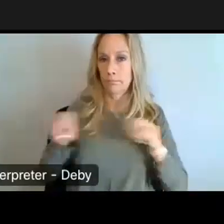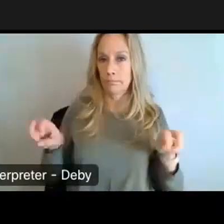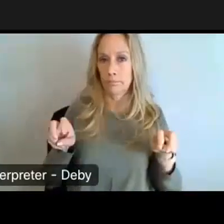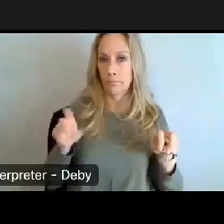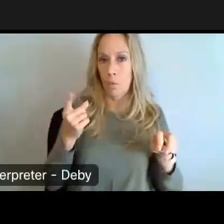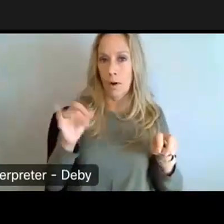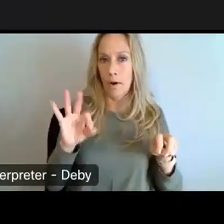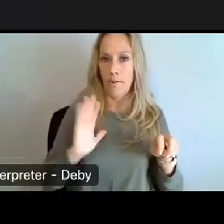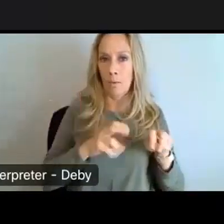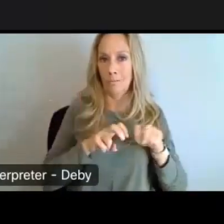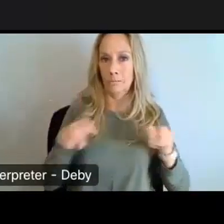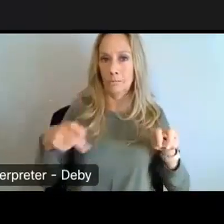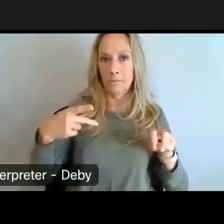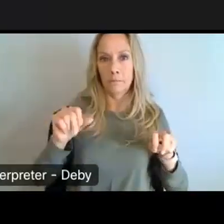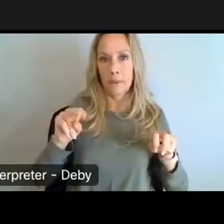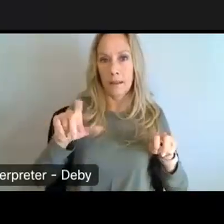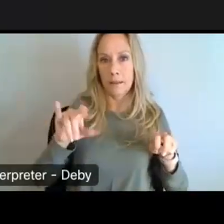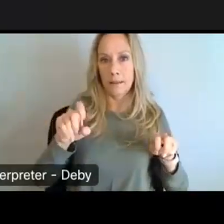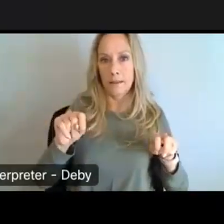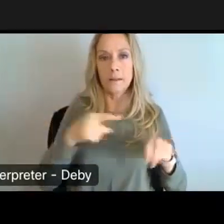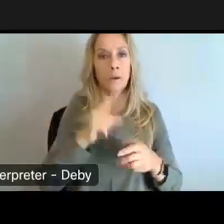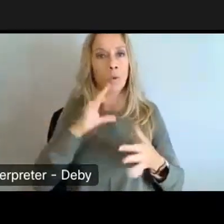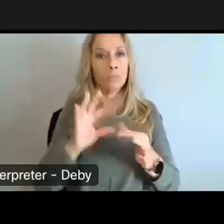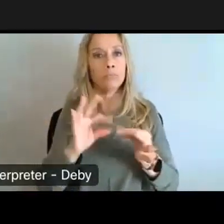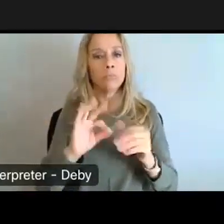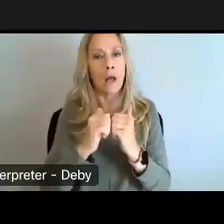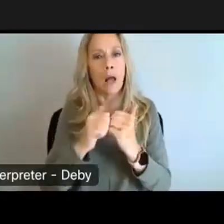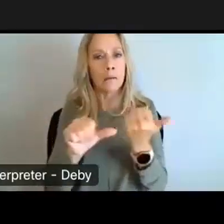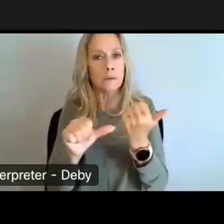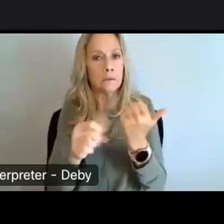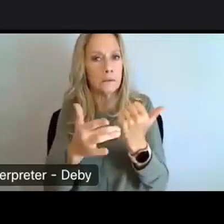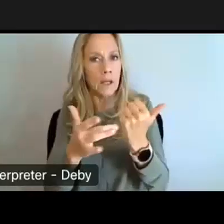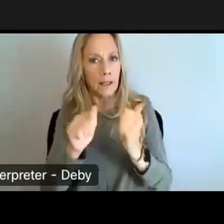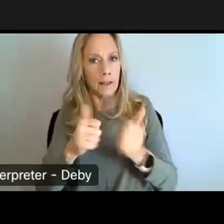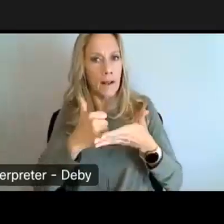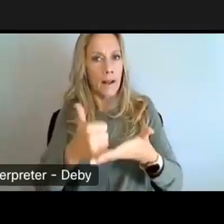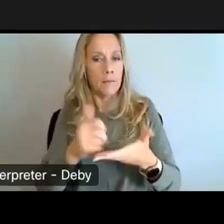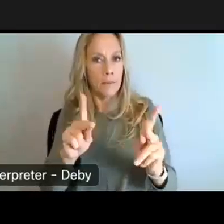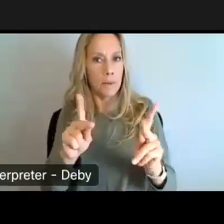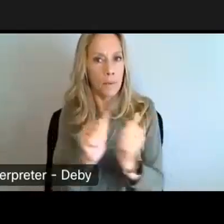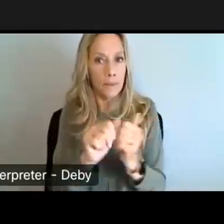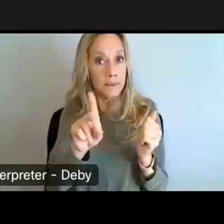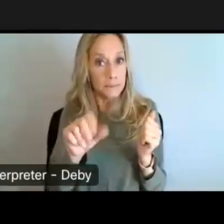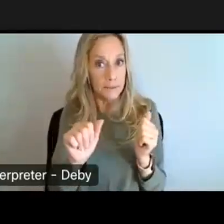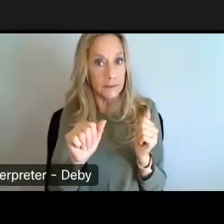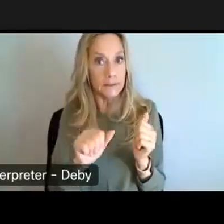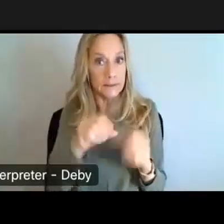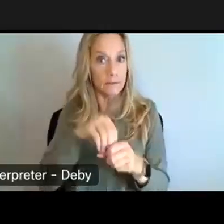to briefly share with us how assistive technology can assist individuals with disabilities in the